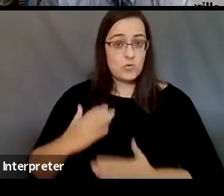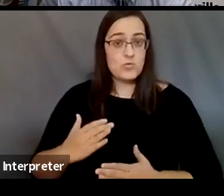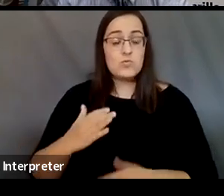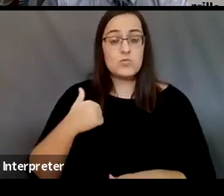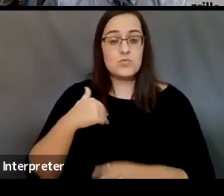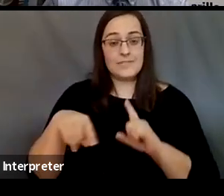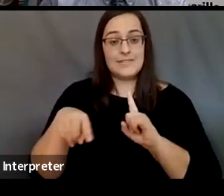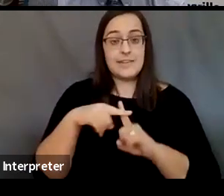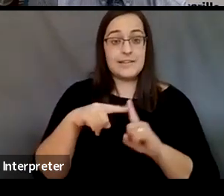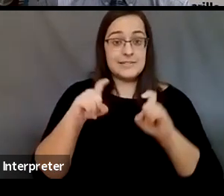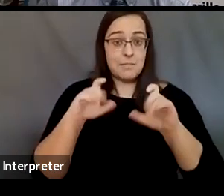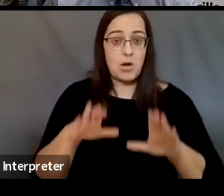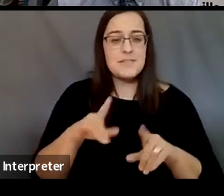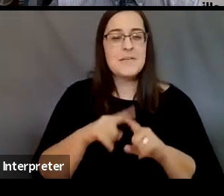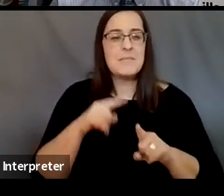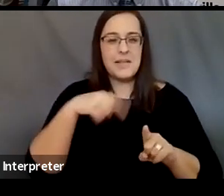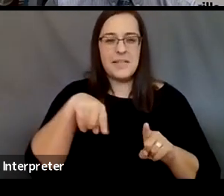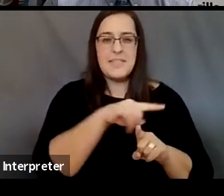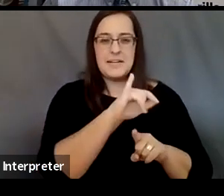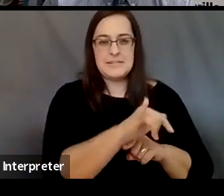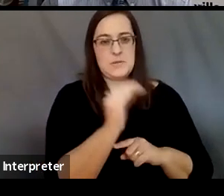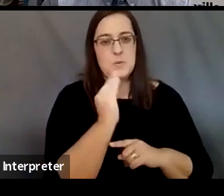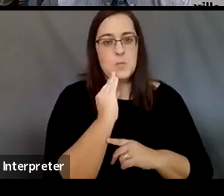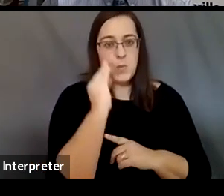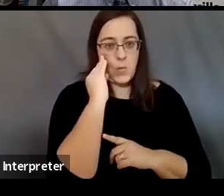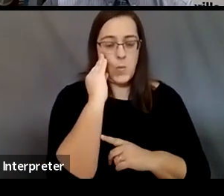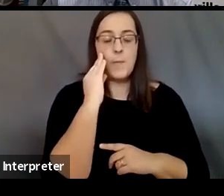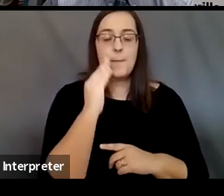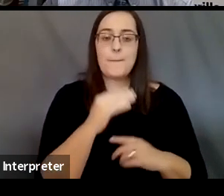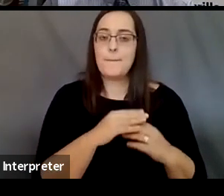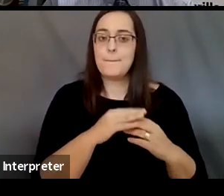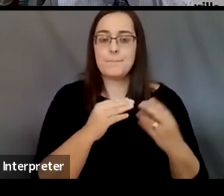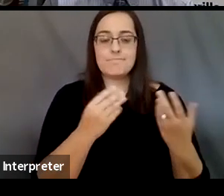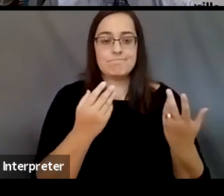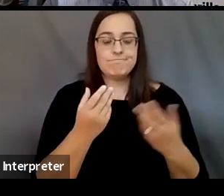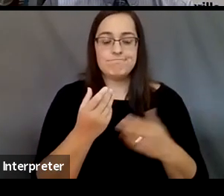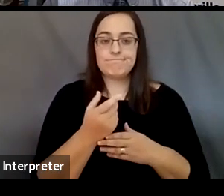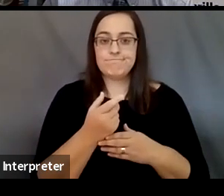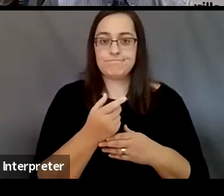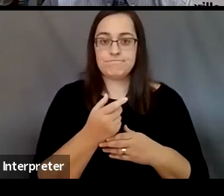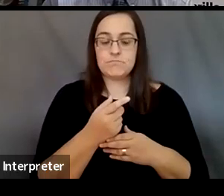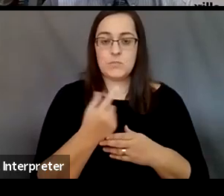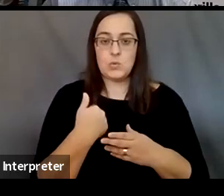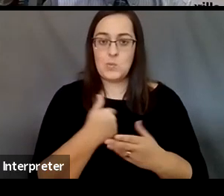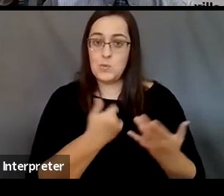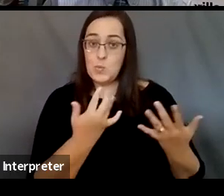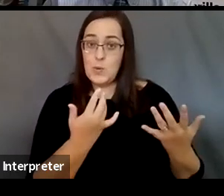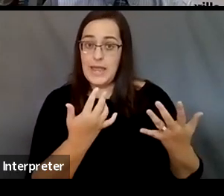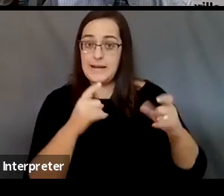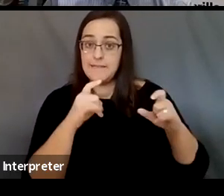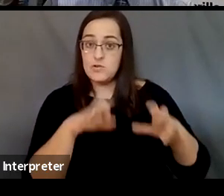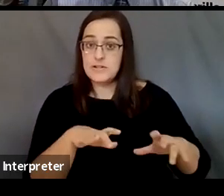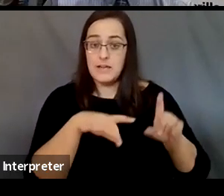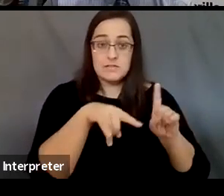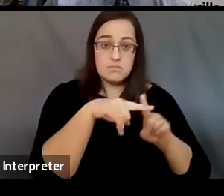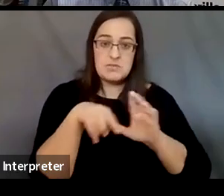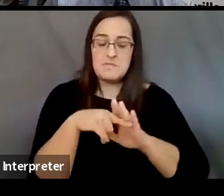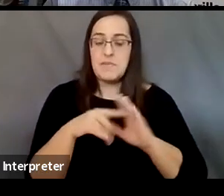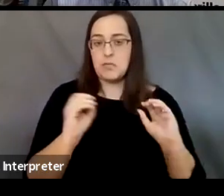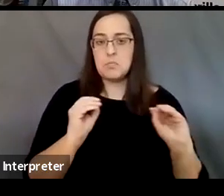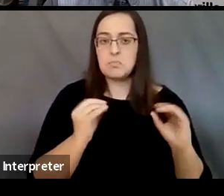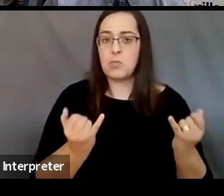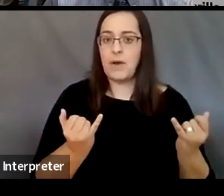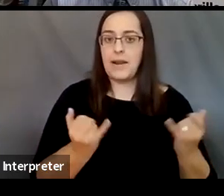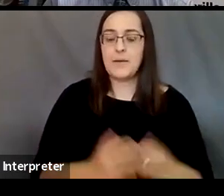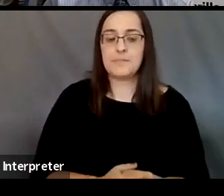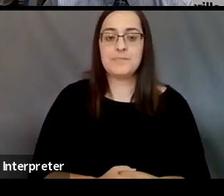but they are home on self-quarantine. And we do not have any veterans for which we are waiting their result back right now.